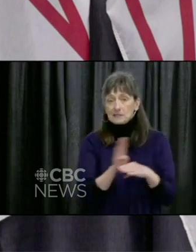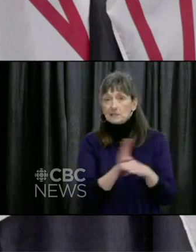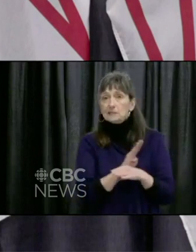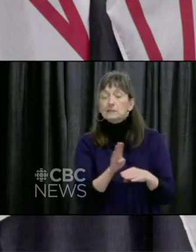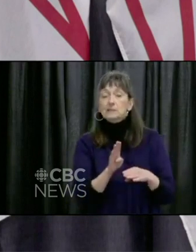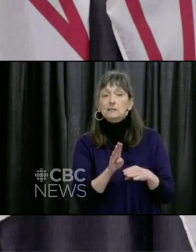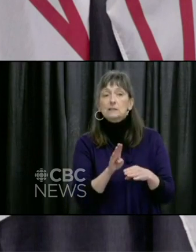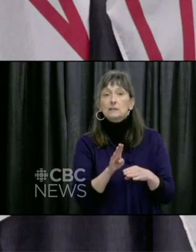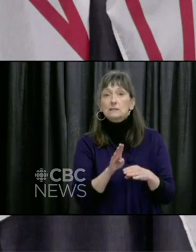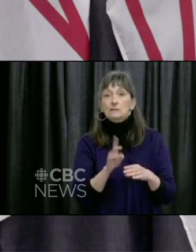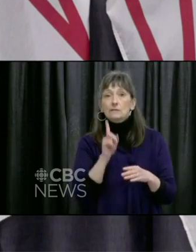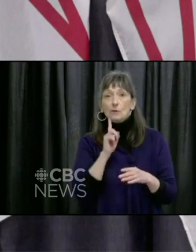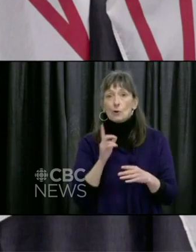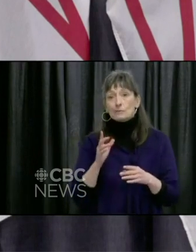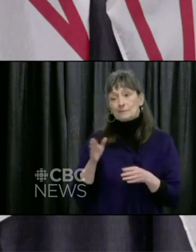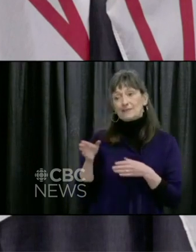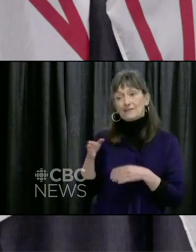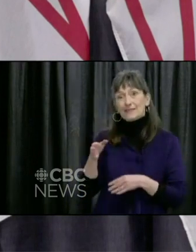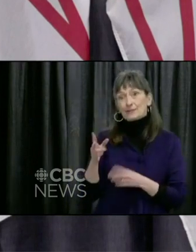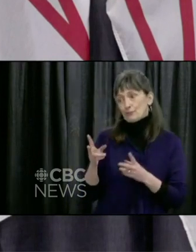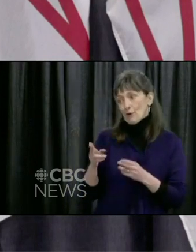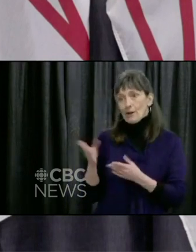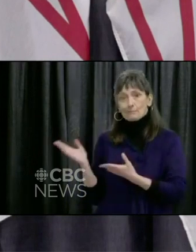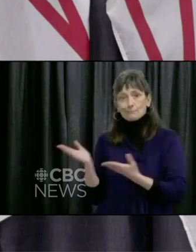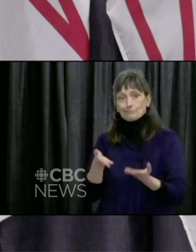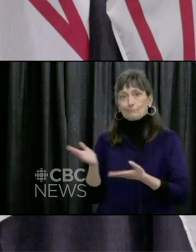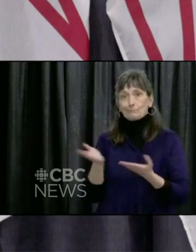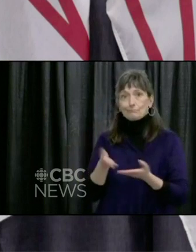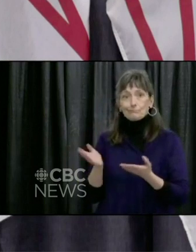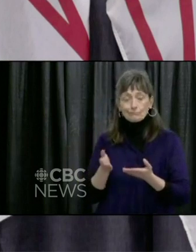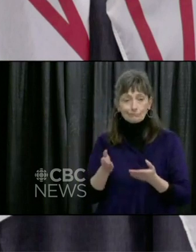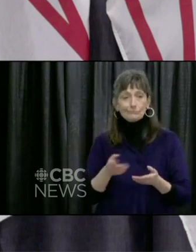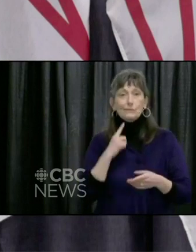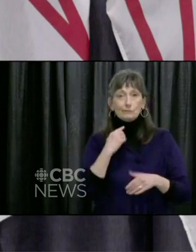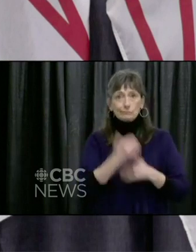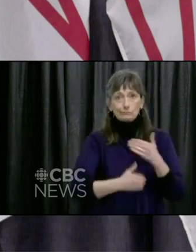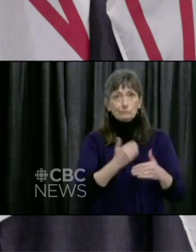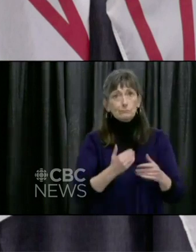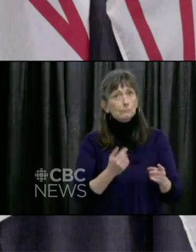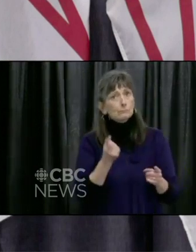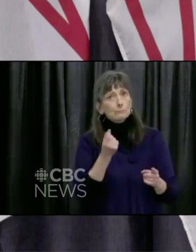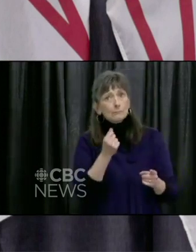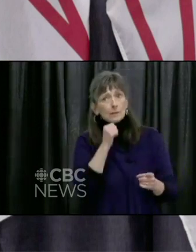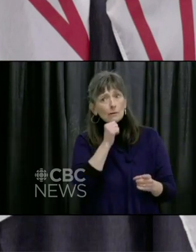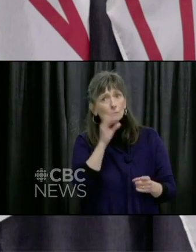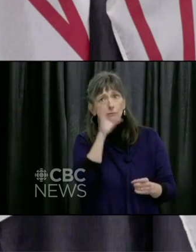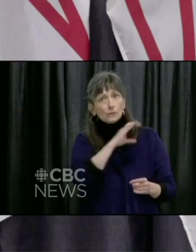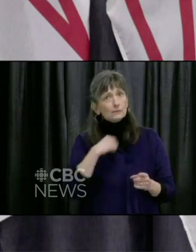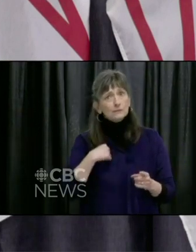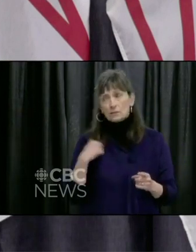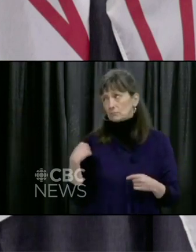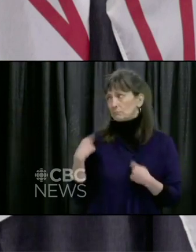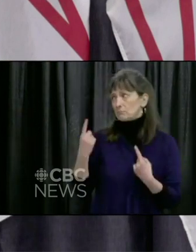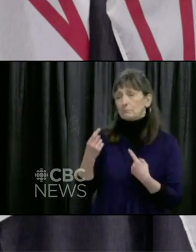are receiving product from outside our province, which is not unusual. This is something that's been happening for many years